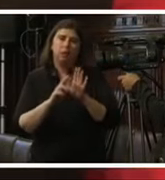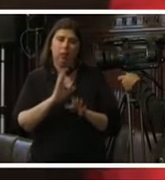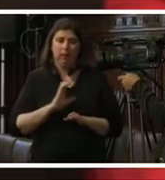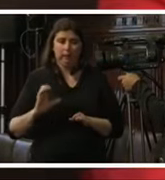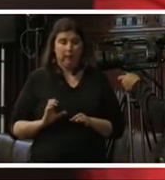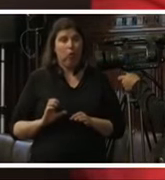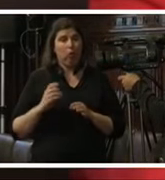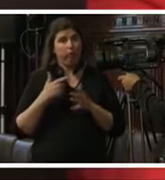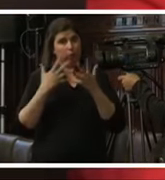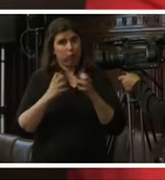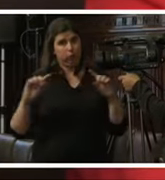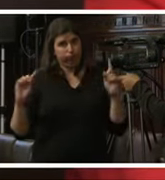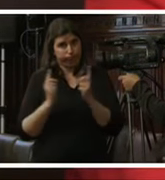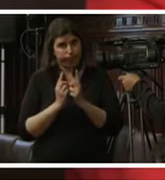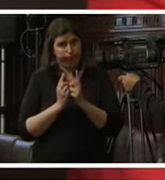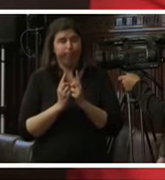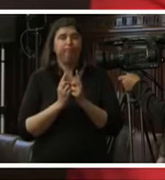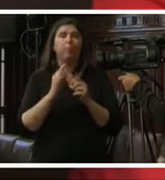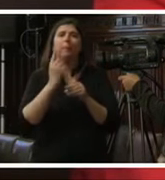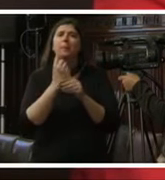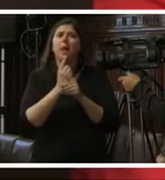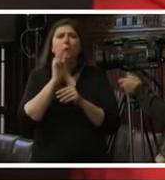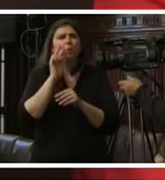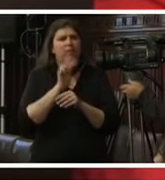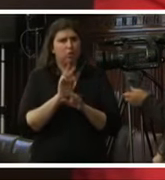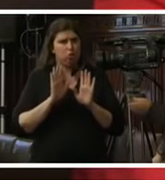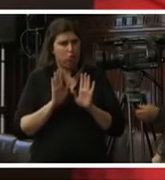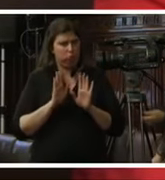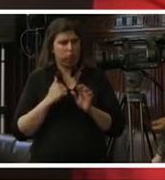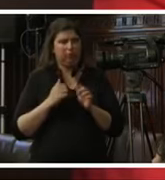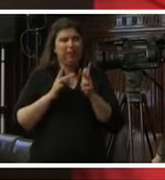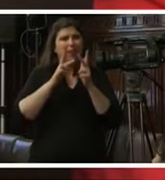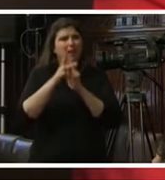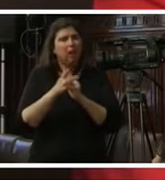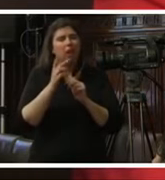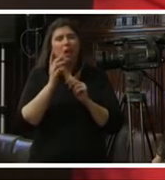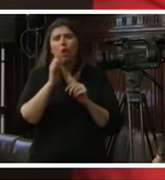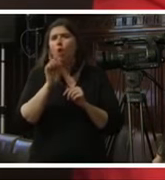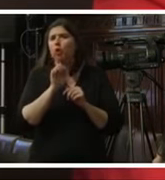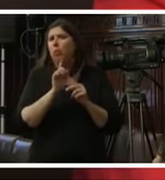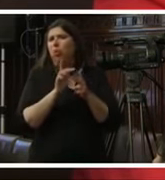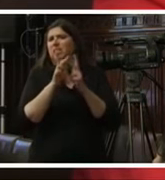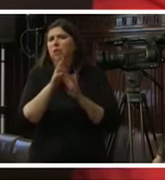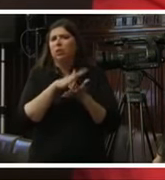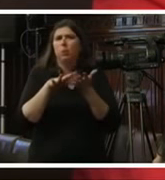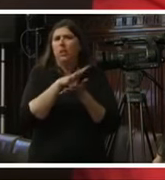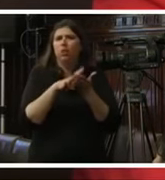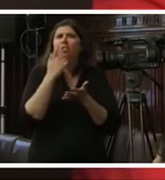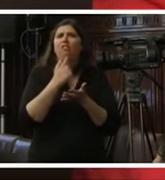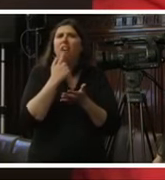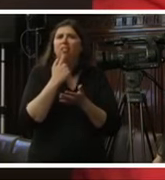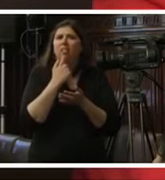to be brief first observation here nobody is saying that we are in a situation of lack institutional